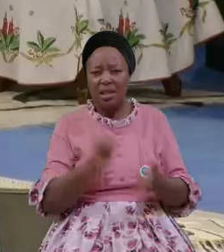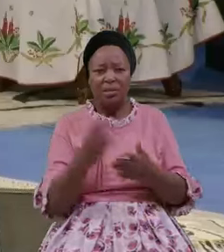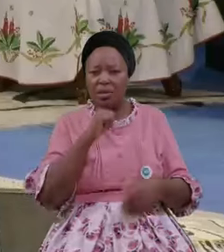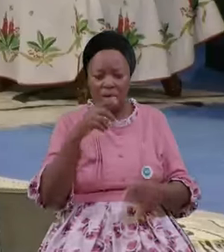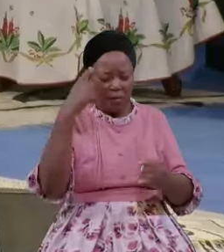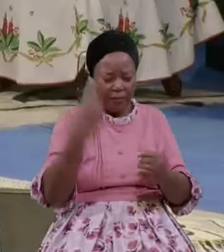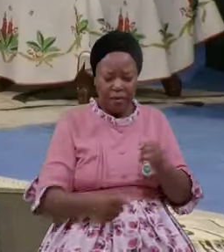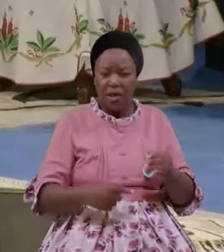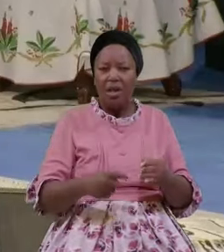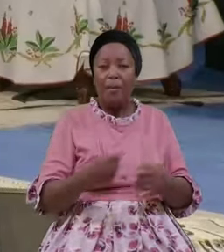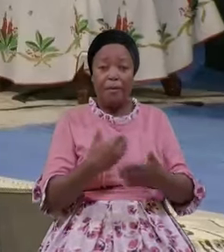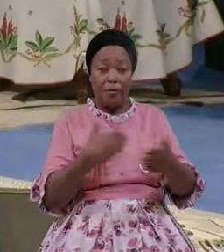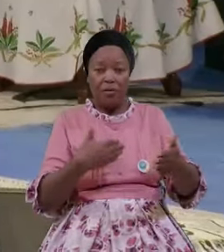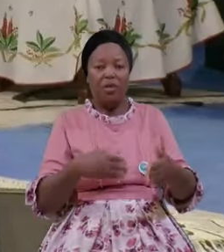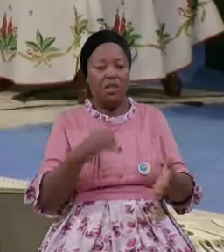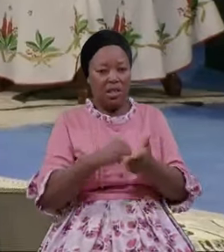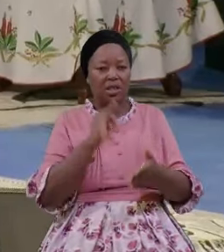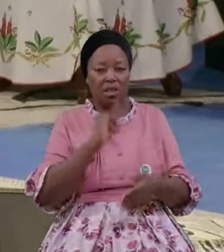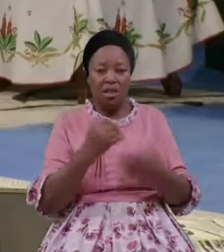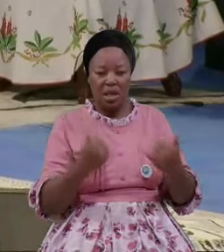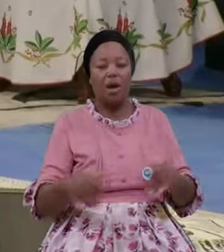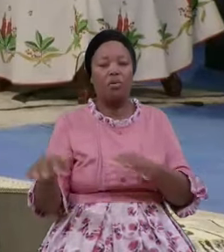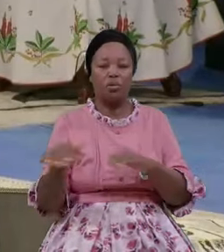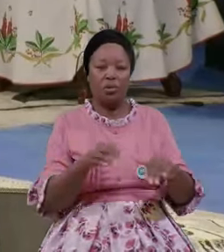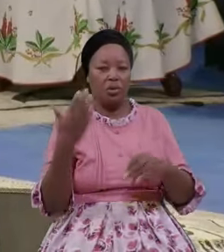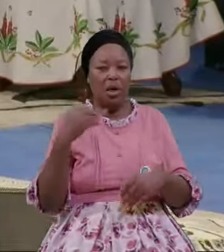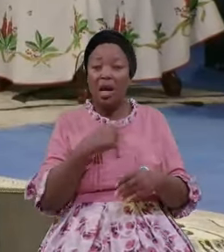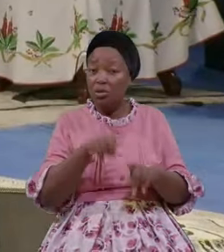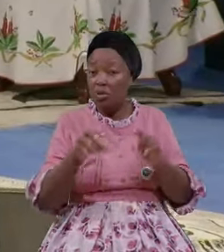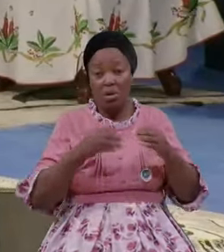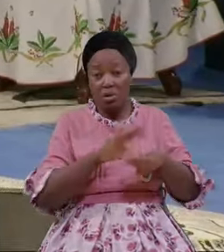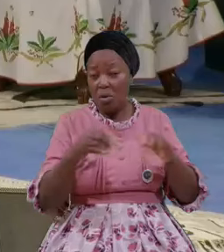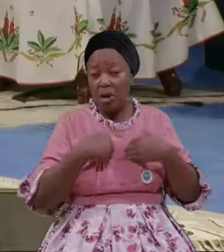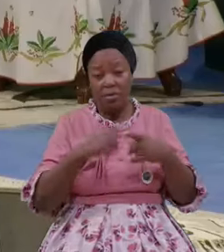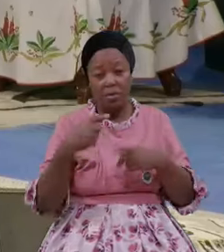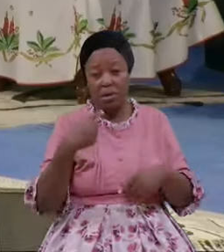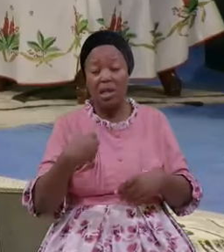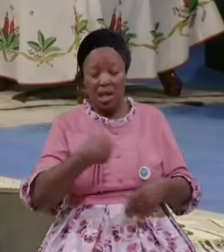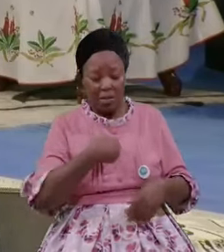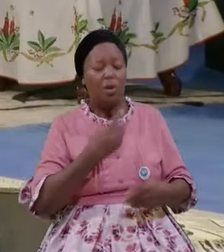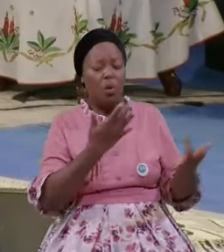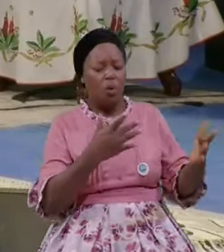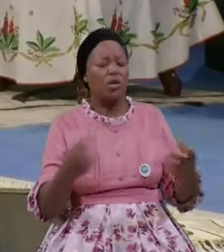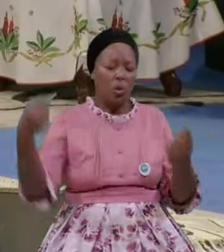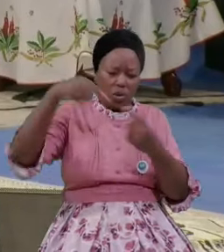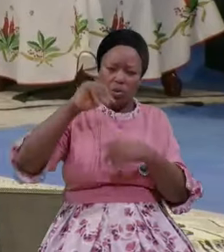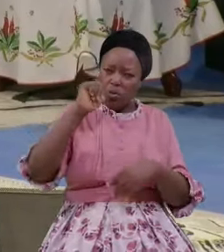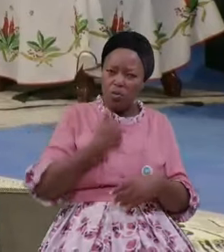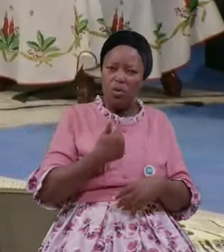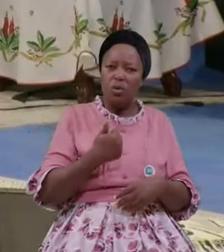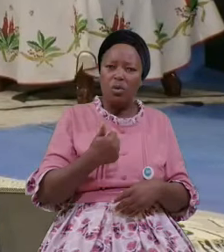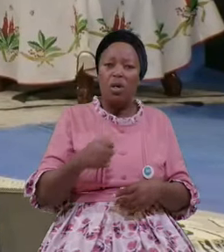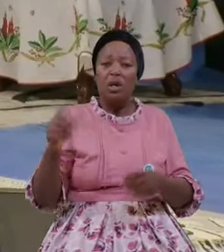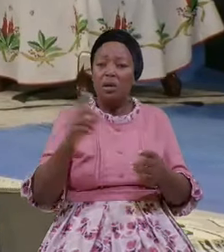it's now done. And you don't have to say, I'll wait till tomorrow. He did not say it will